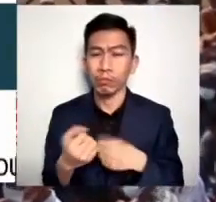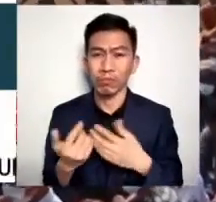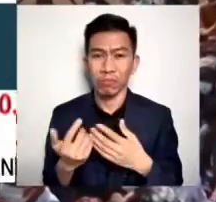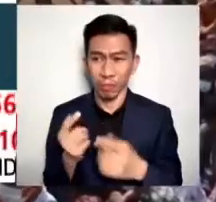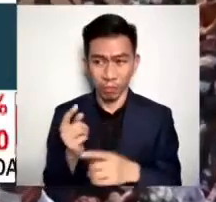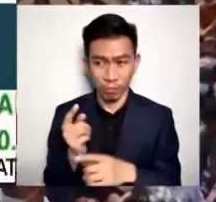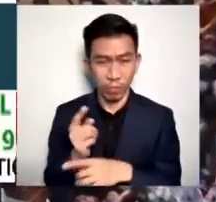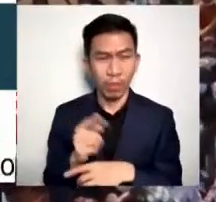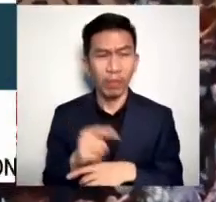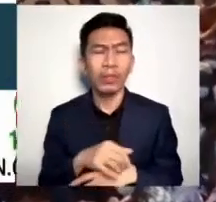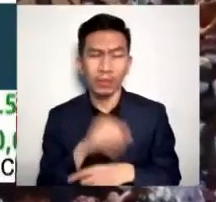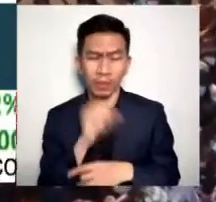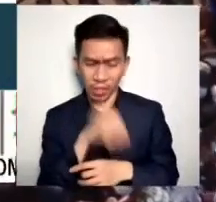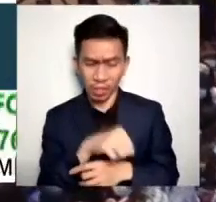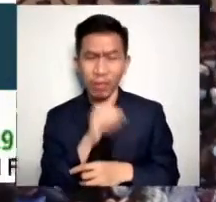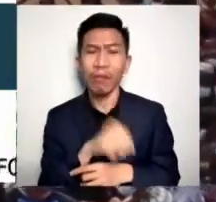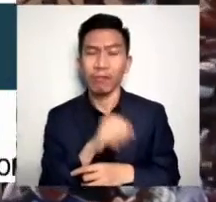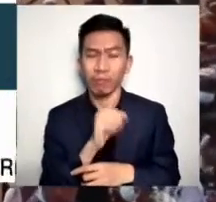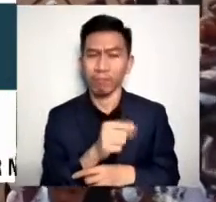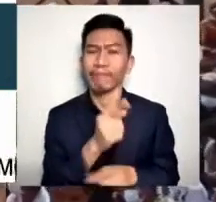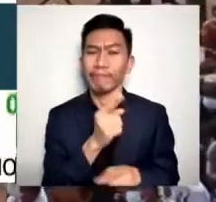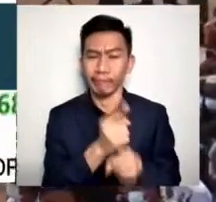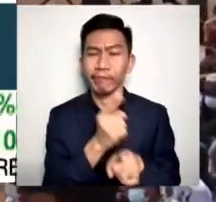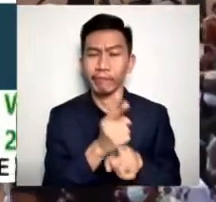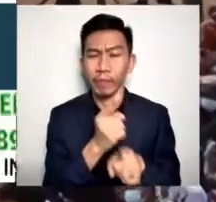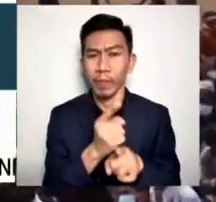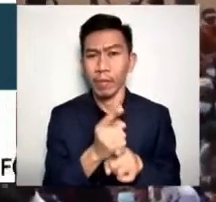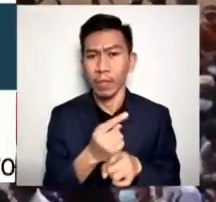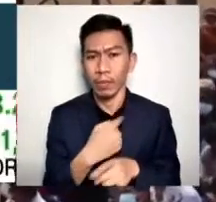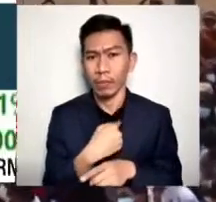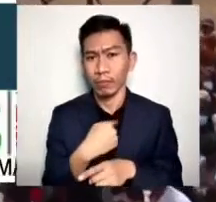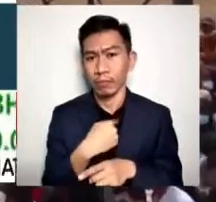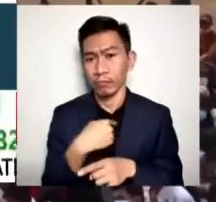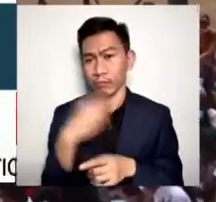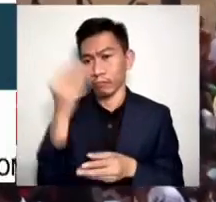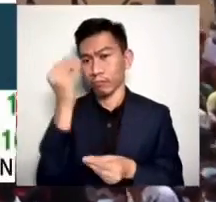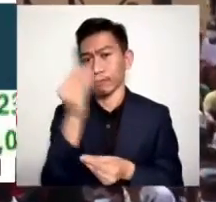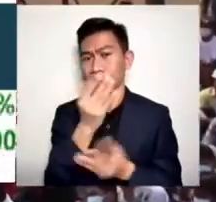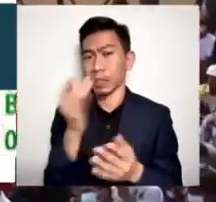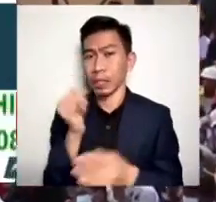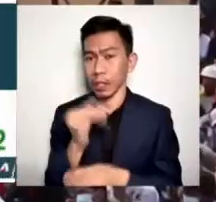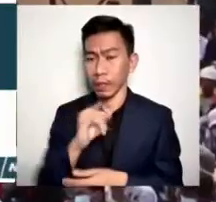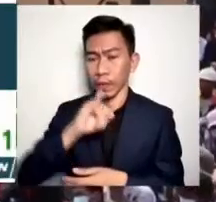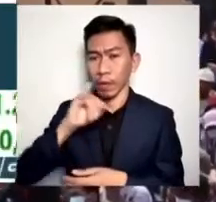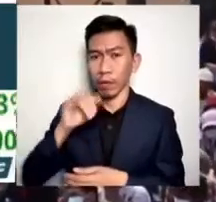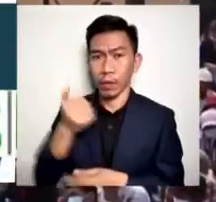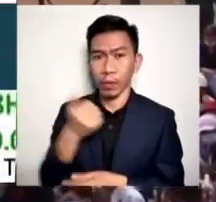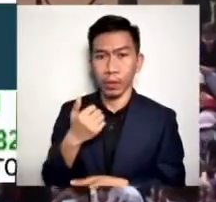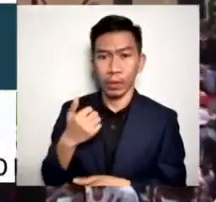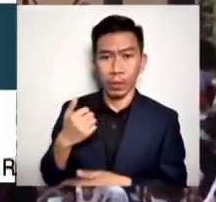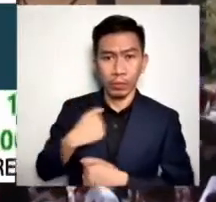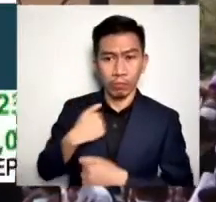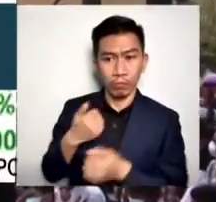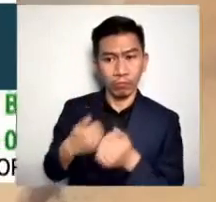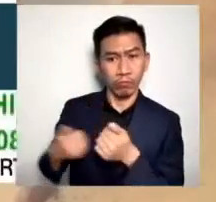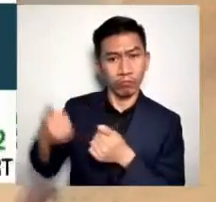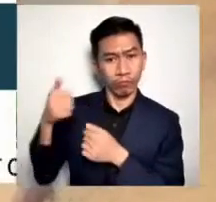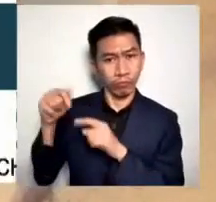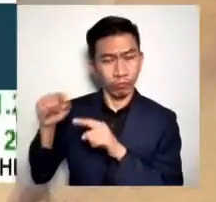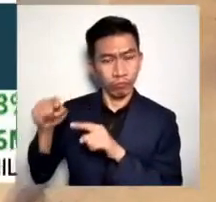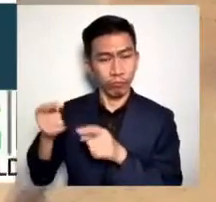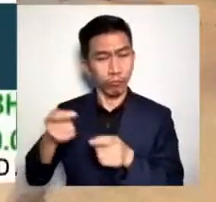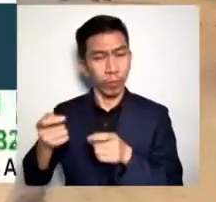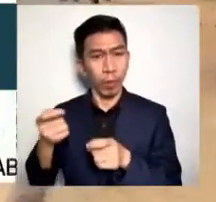You're absolutely right. And my what I always say is, if the junta did not want people to suffer, then they shouldn't